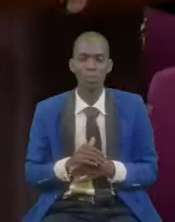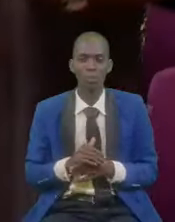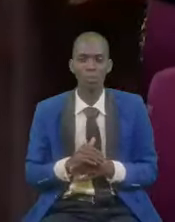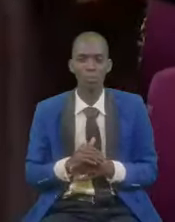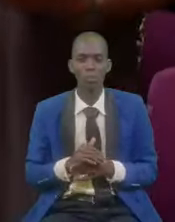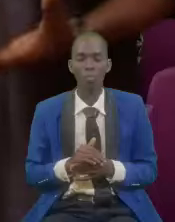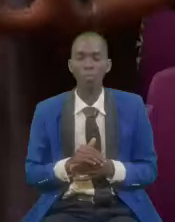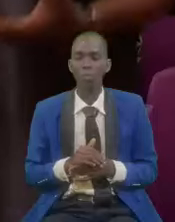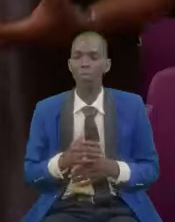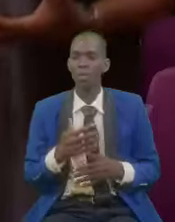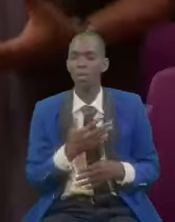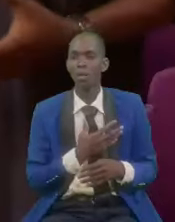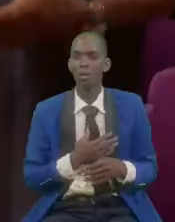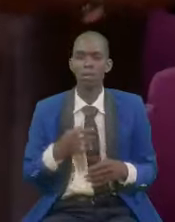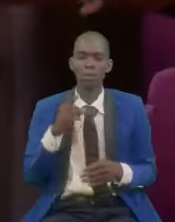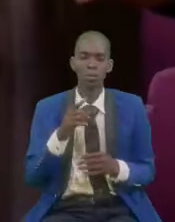And you go to God